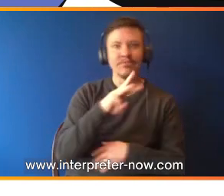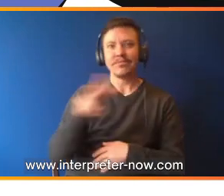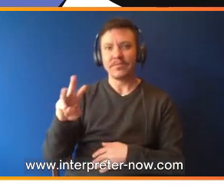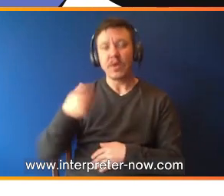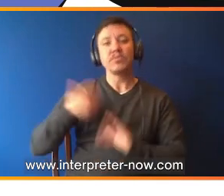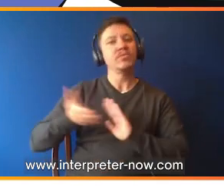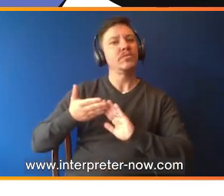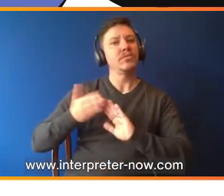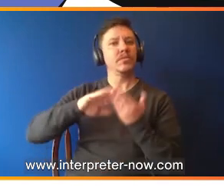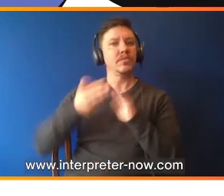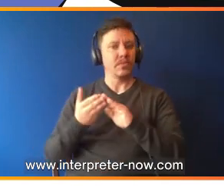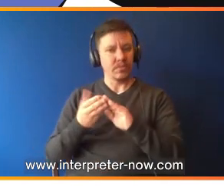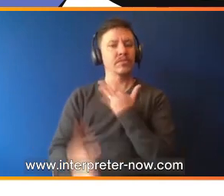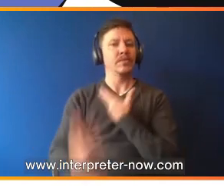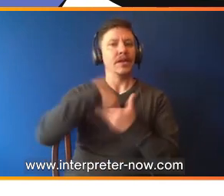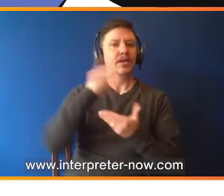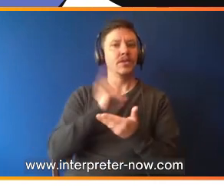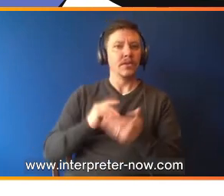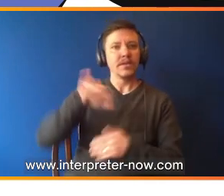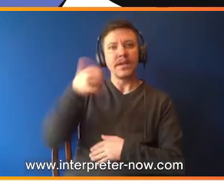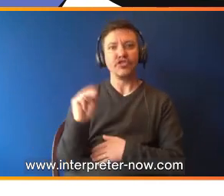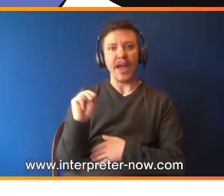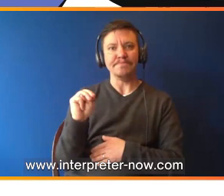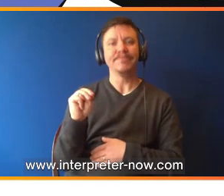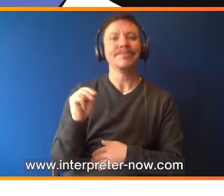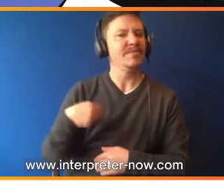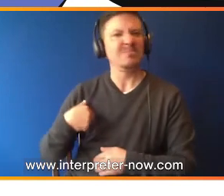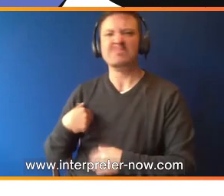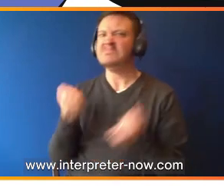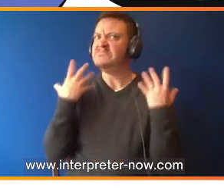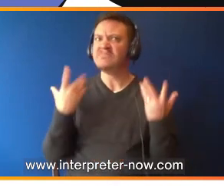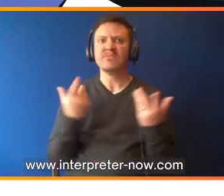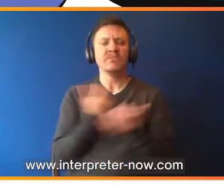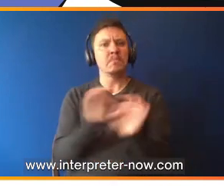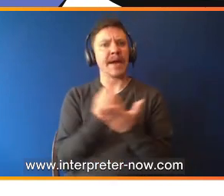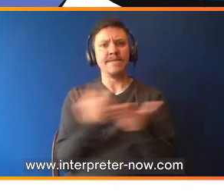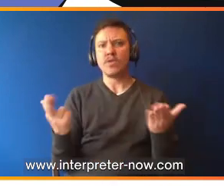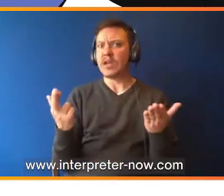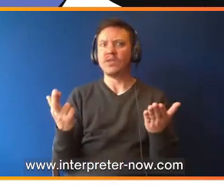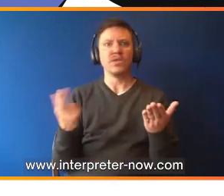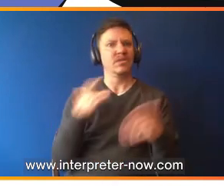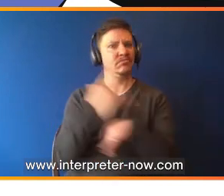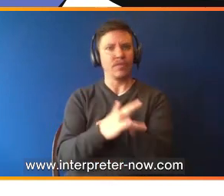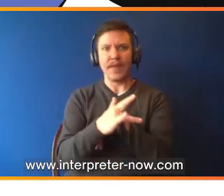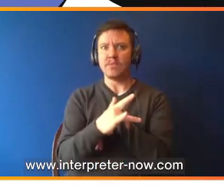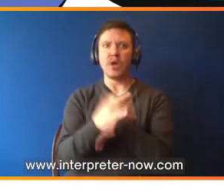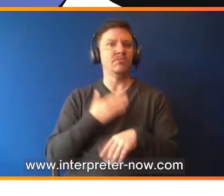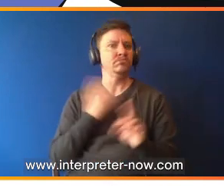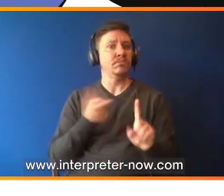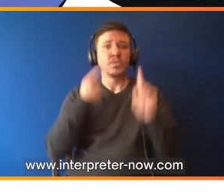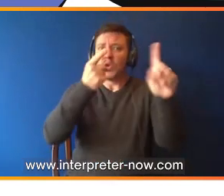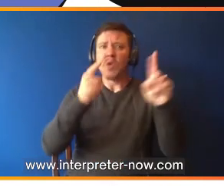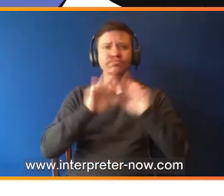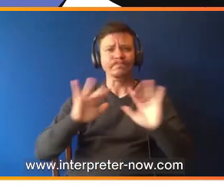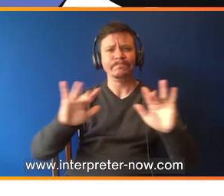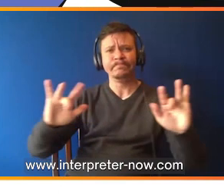And I run a community called the Inclusive Design Jam. And we have a lot of free resources within the academy of that community. Goal is just to try